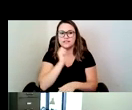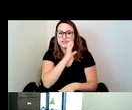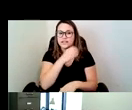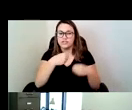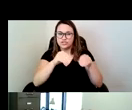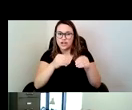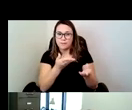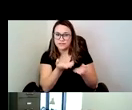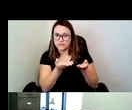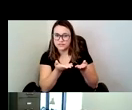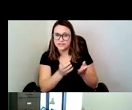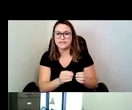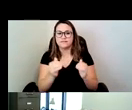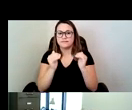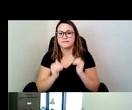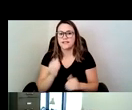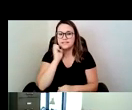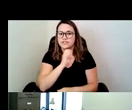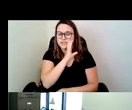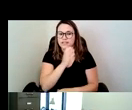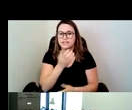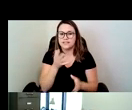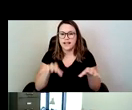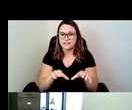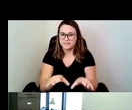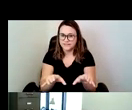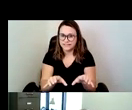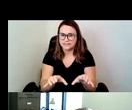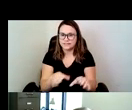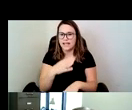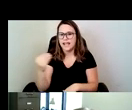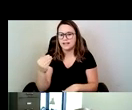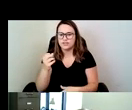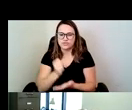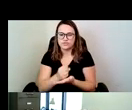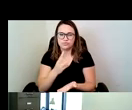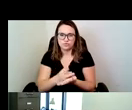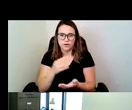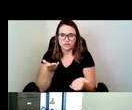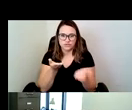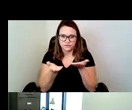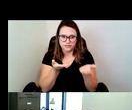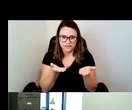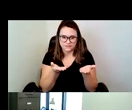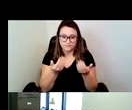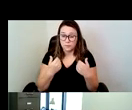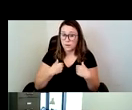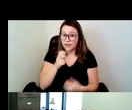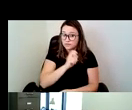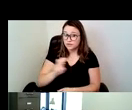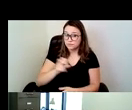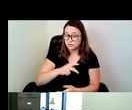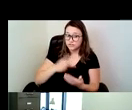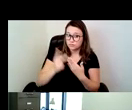center activities, and social work services. We have transportation programs operating throughout the